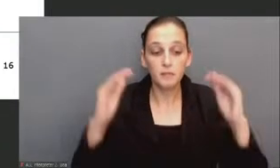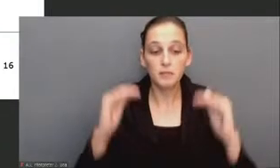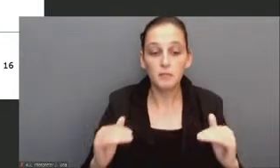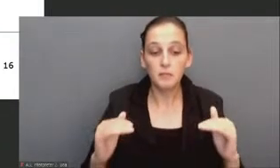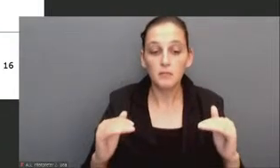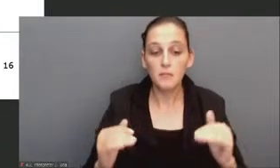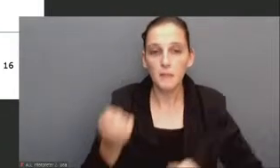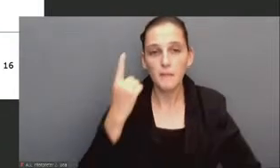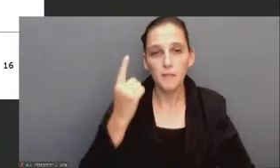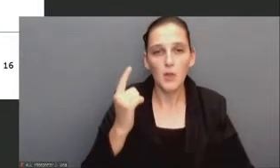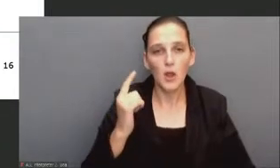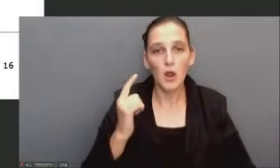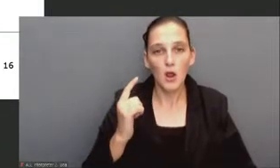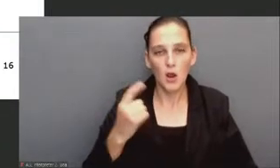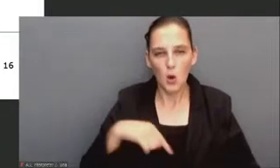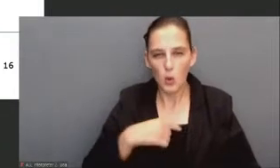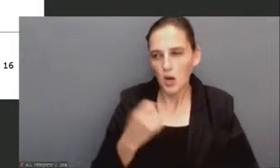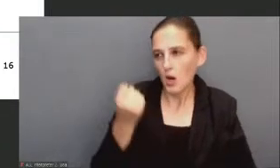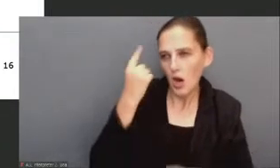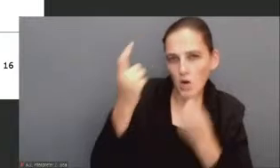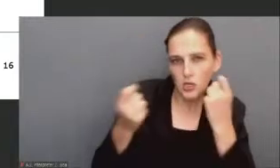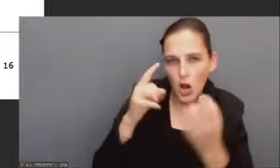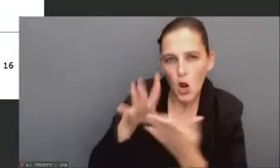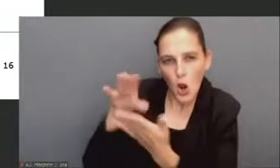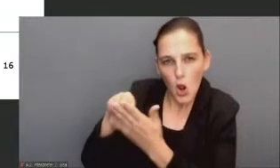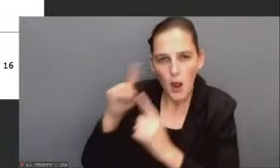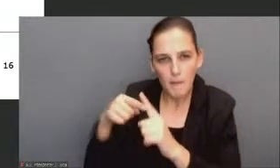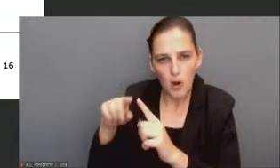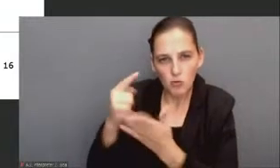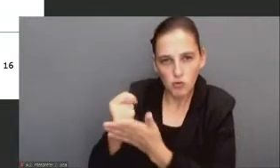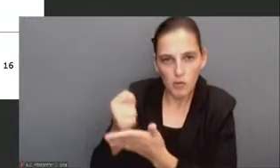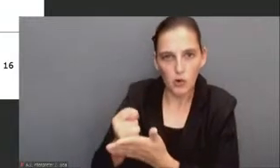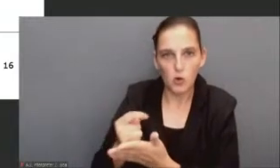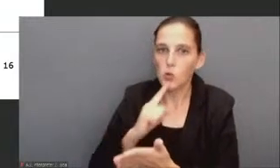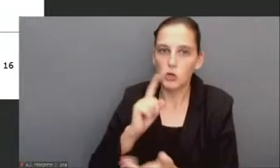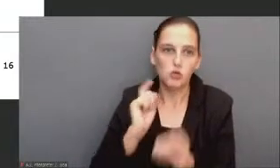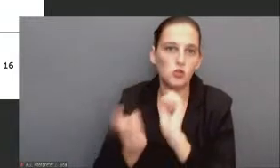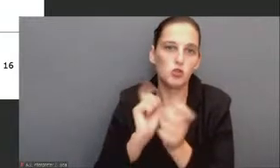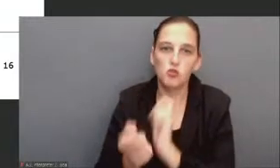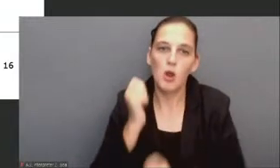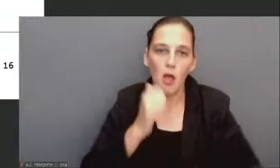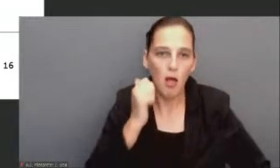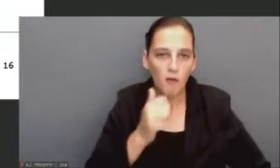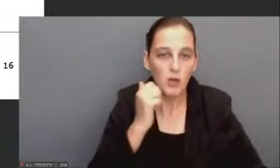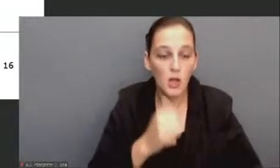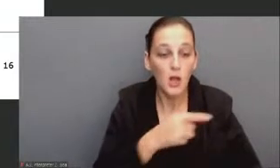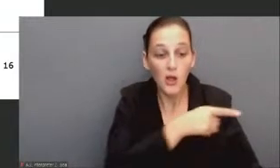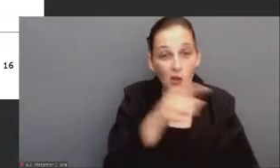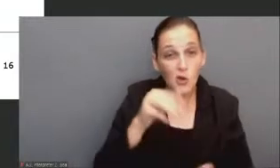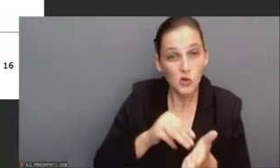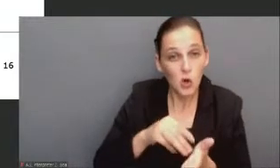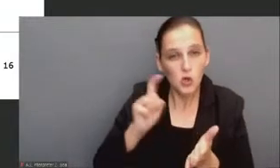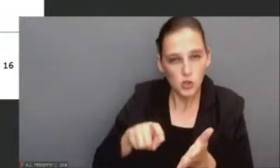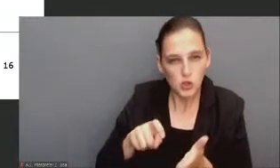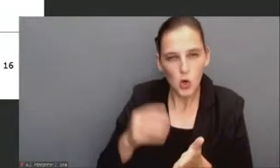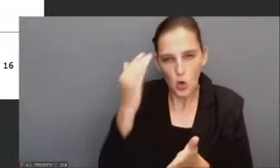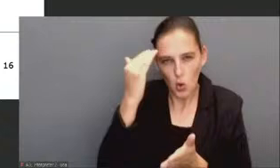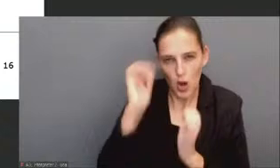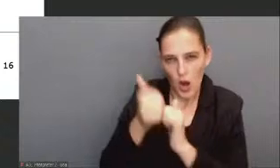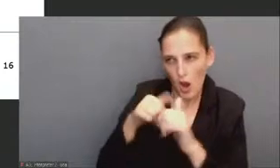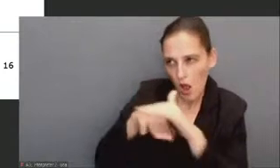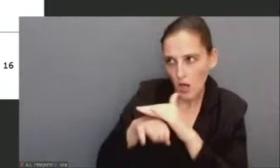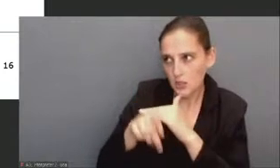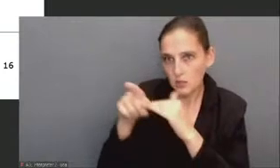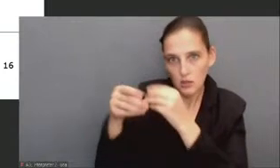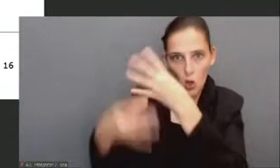treatment is changing rapidly. Providers should have access to the latest knowledge for COVID and long COVID. We recommend a focus specifically